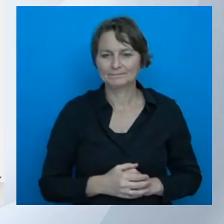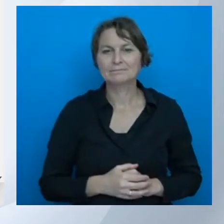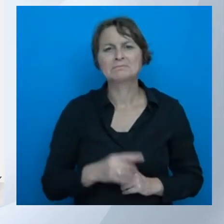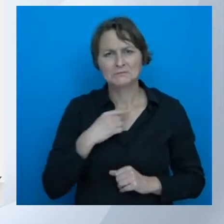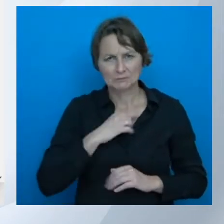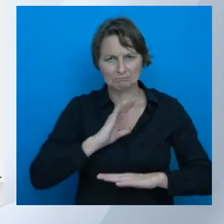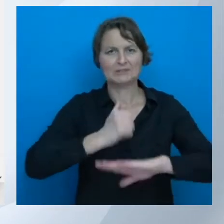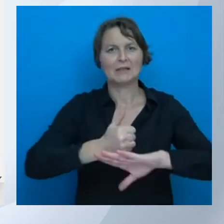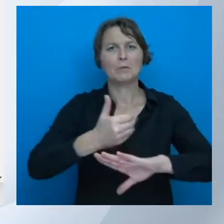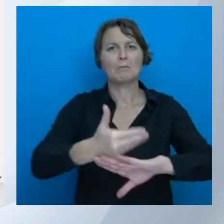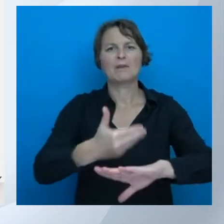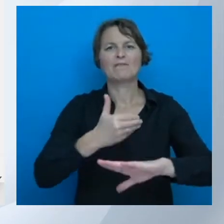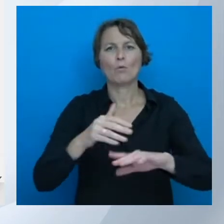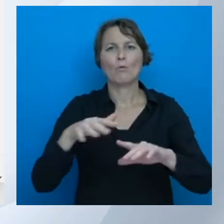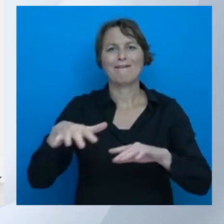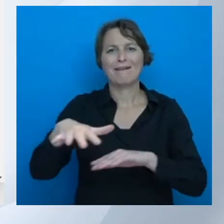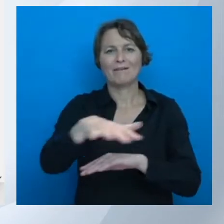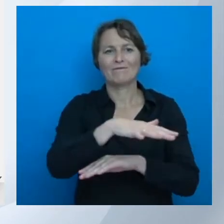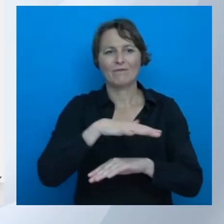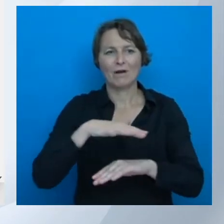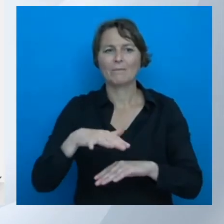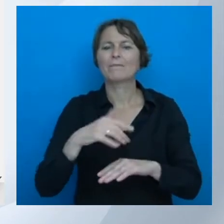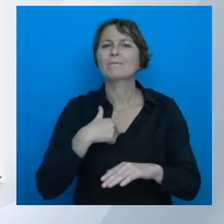and define the working directory.